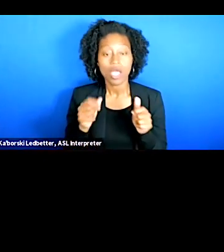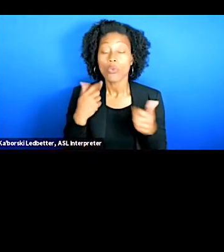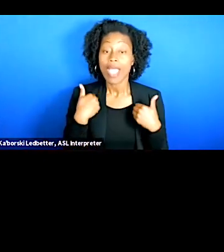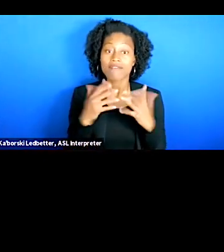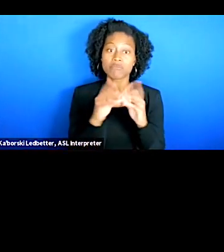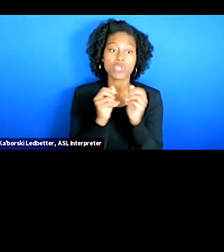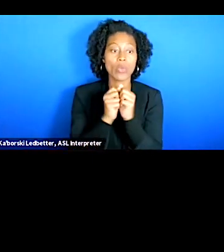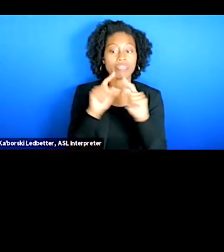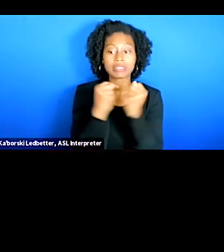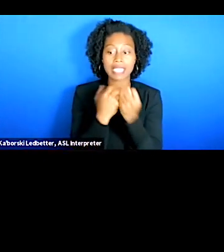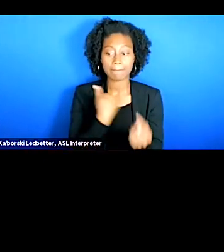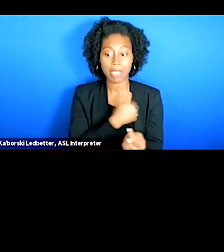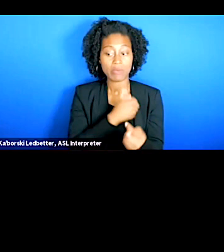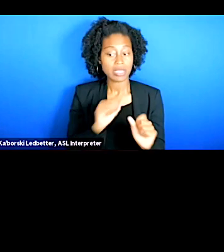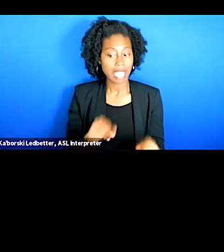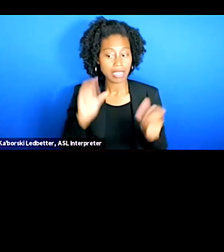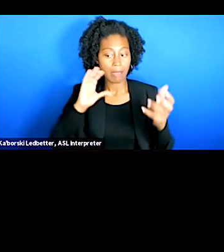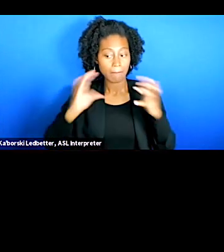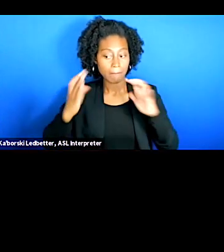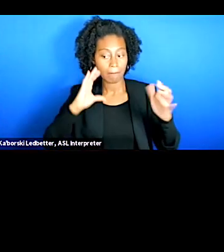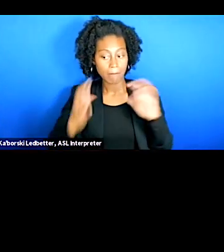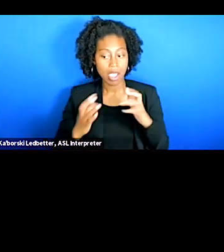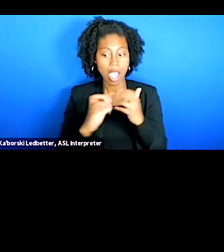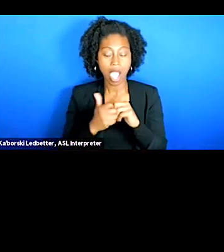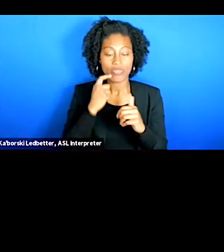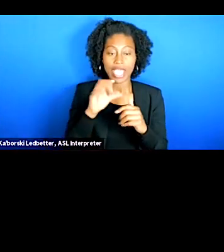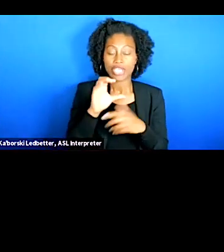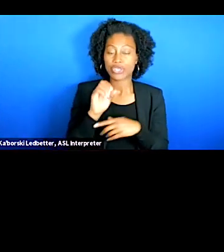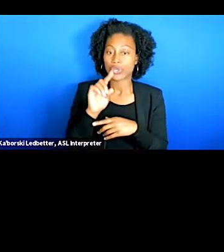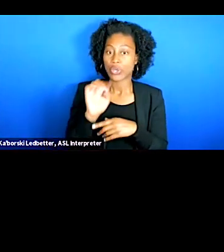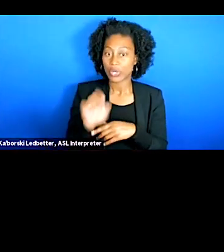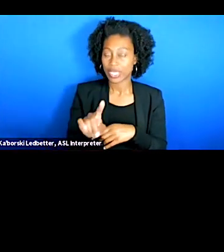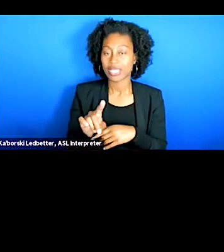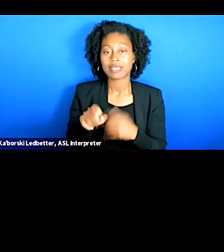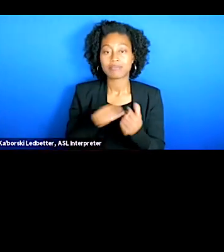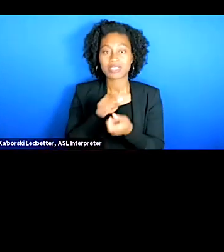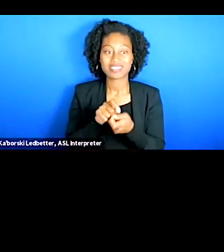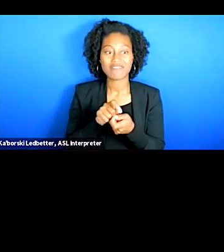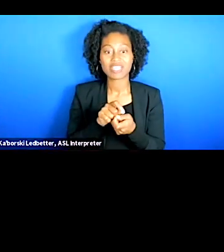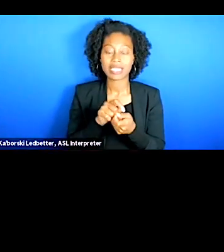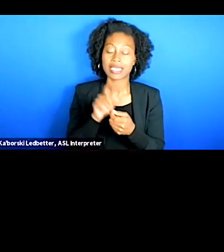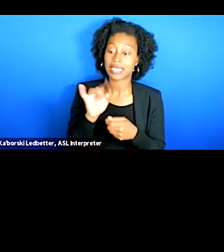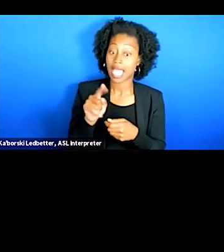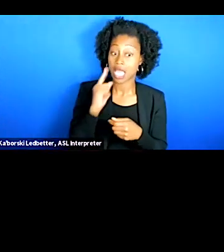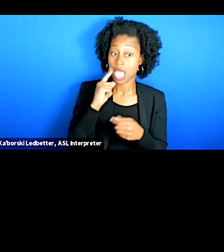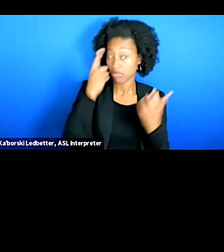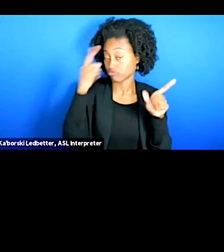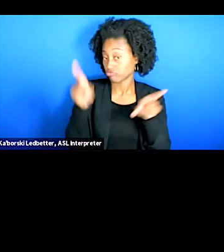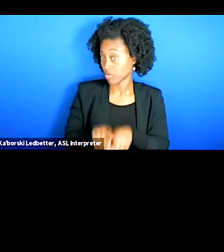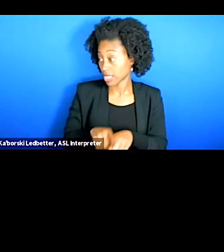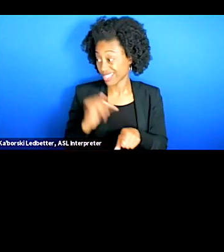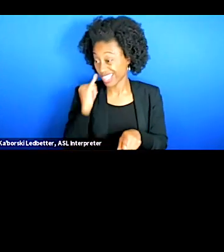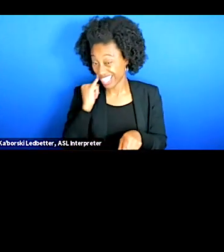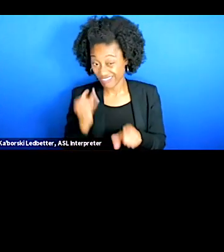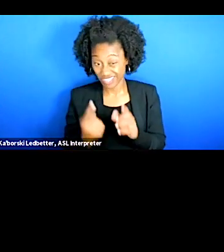have coded a specific block of data and arrive at consensus when differences arise, and thus prevent coding